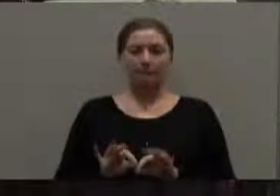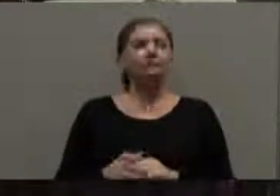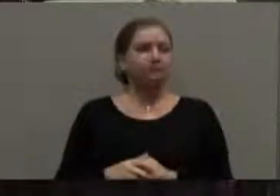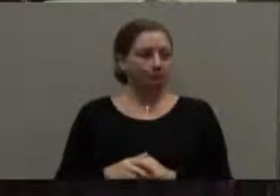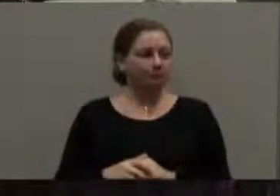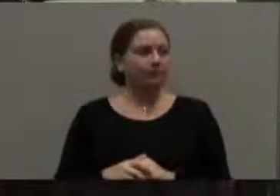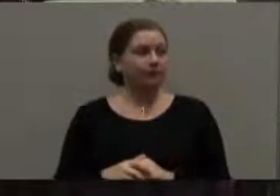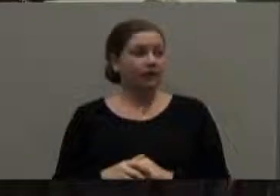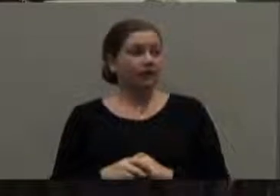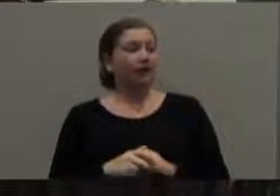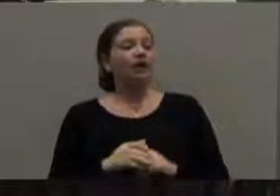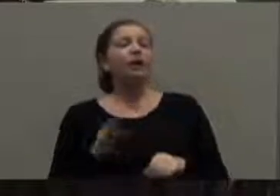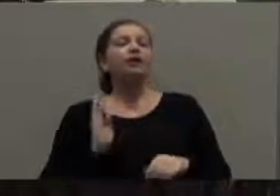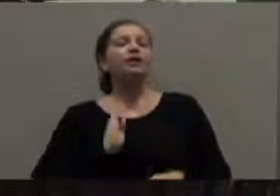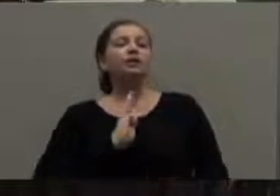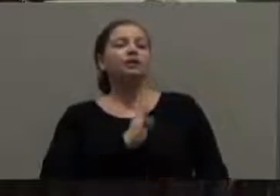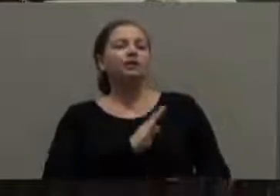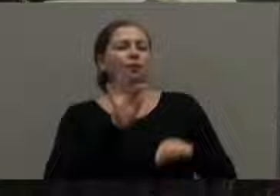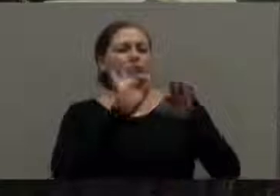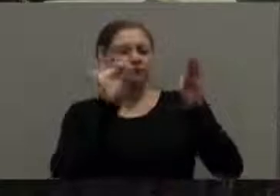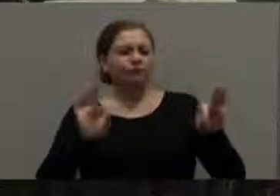No, board forum.